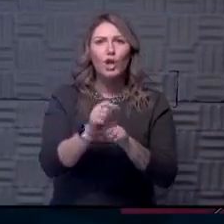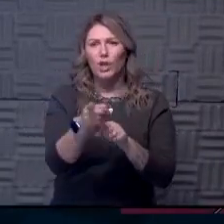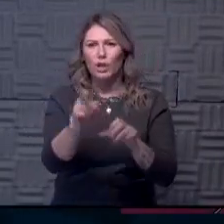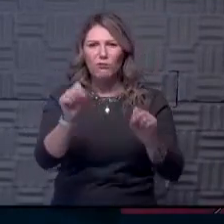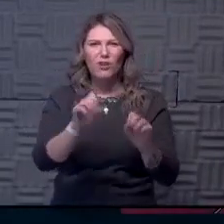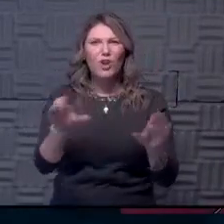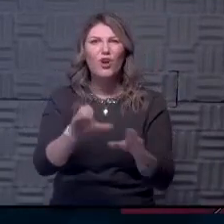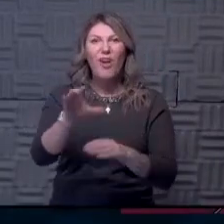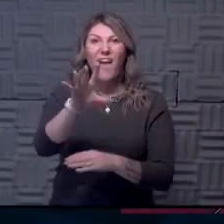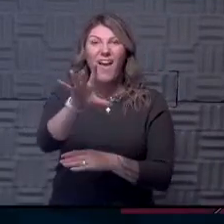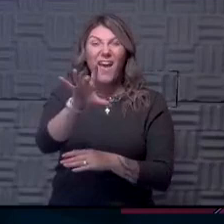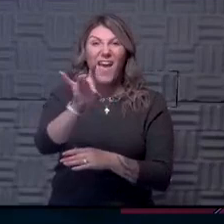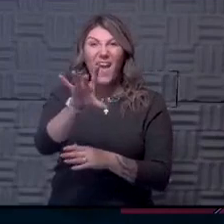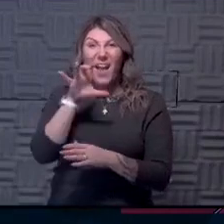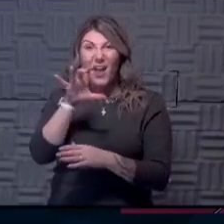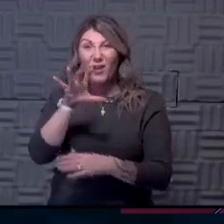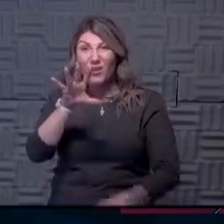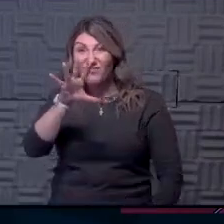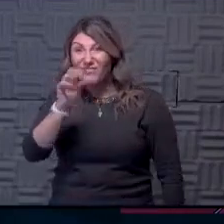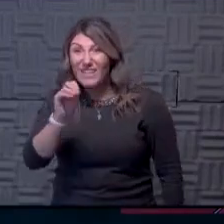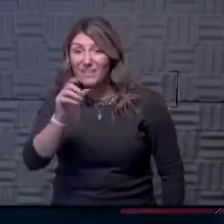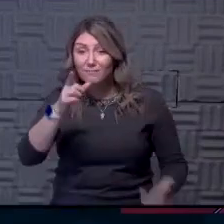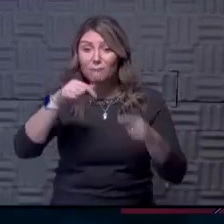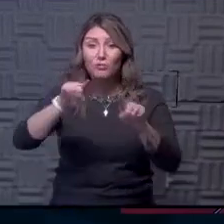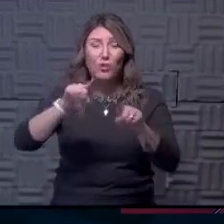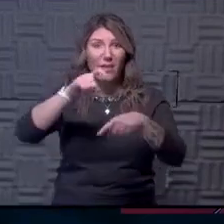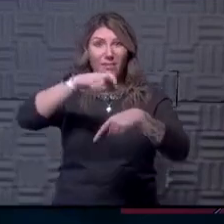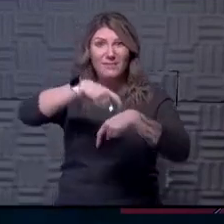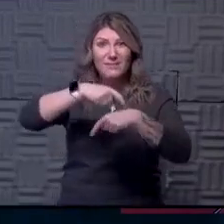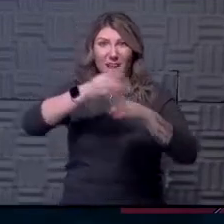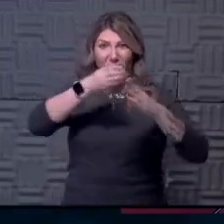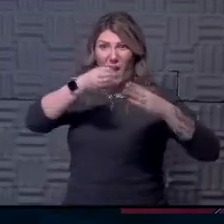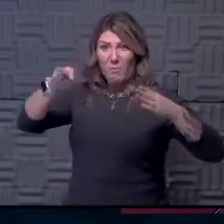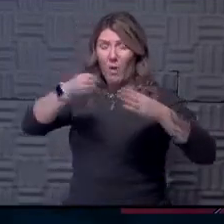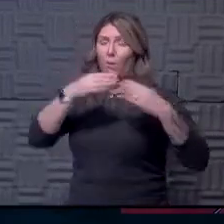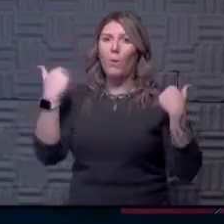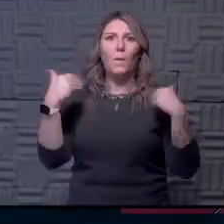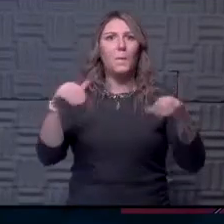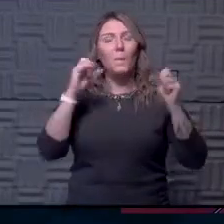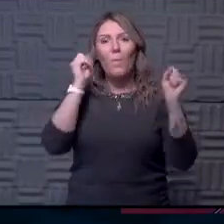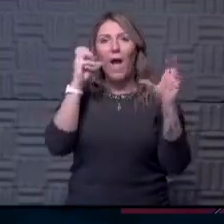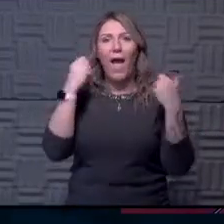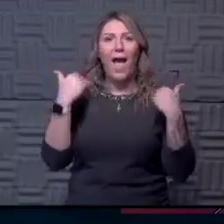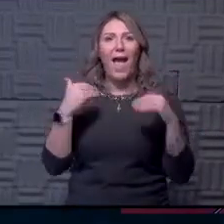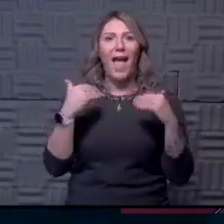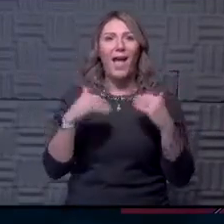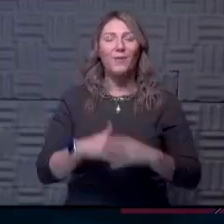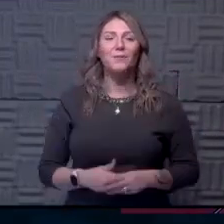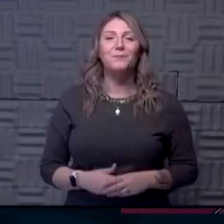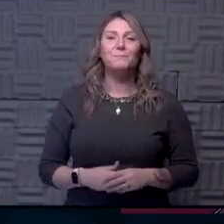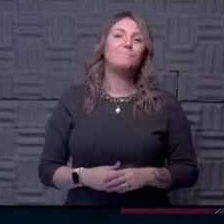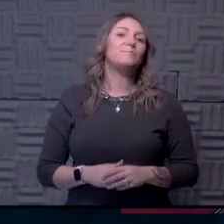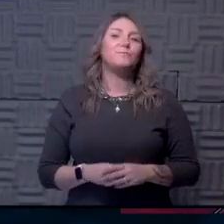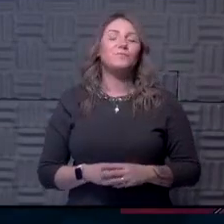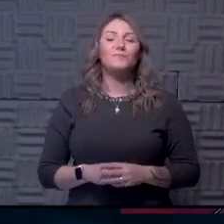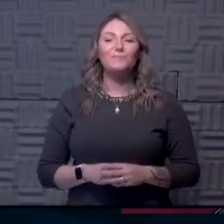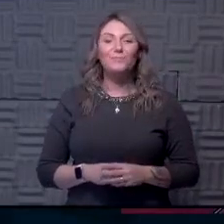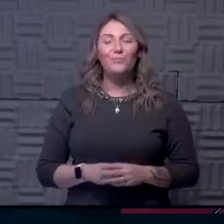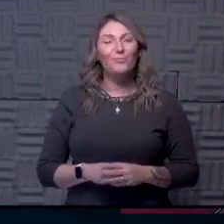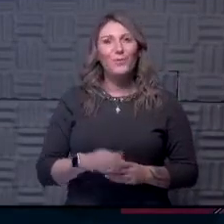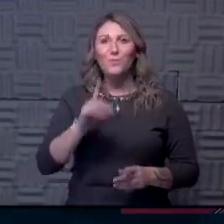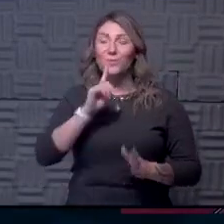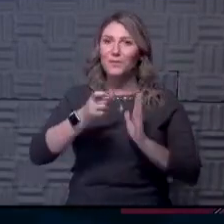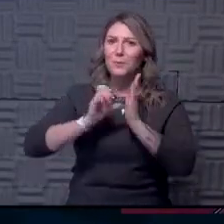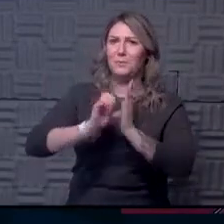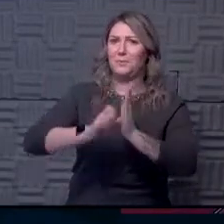do 850 during that time frame to me is remarkable, and that just